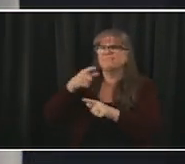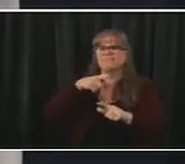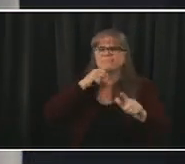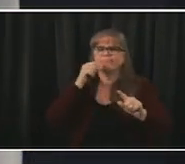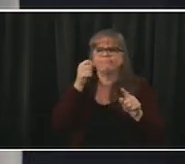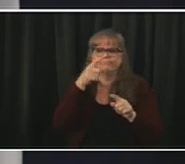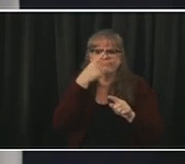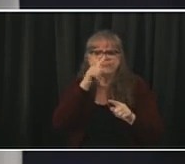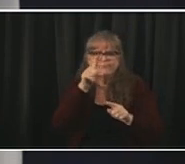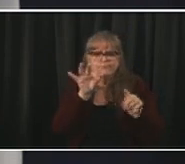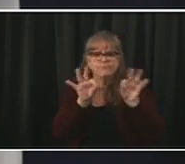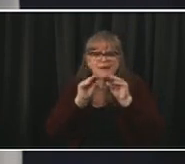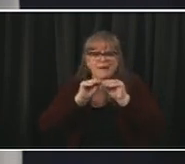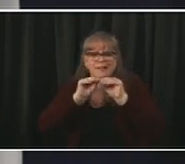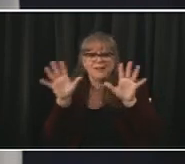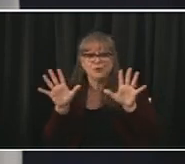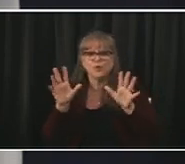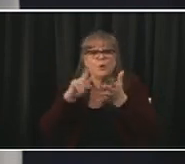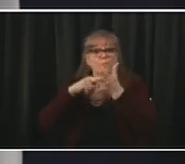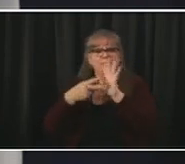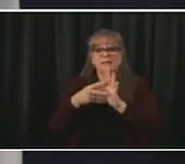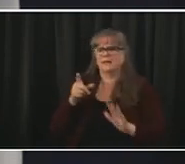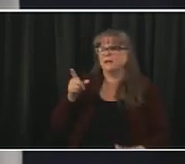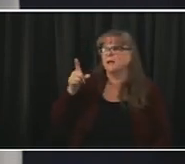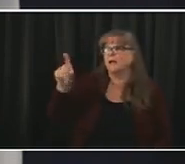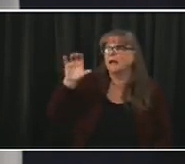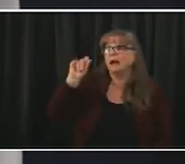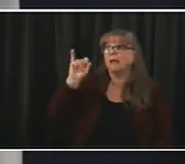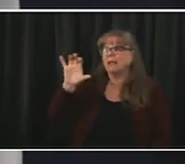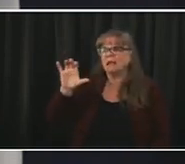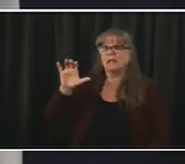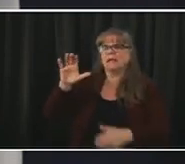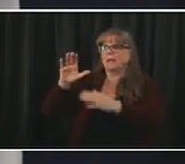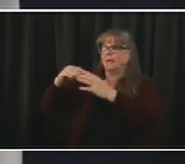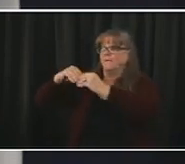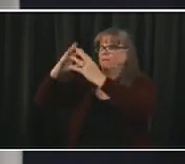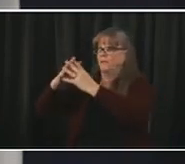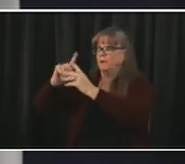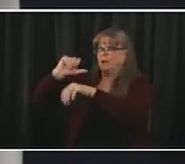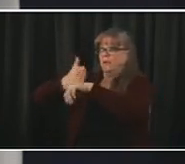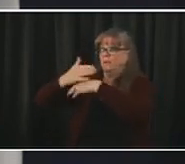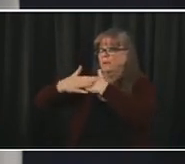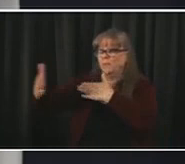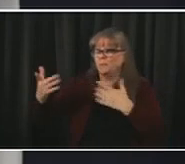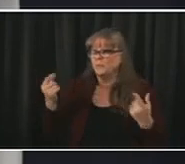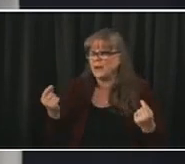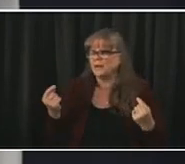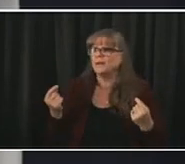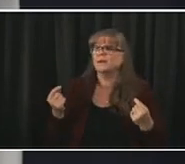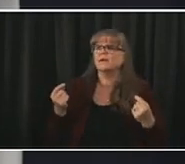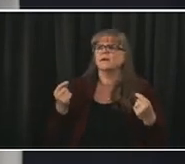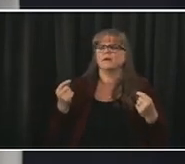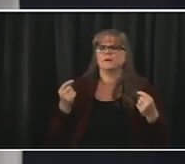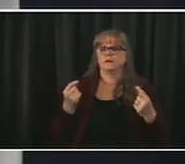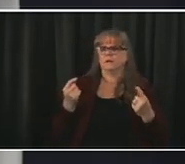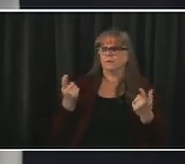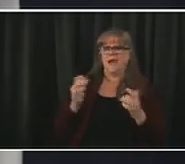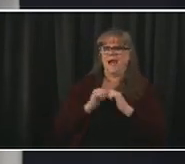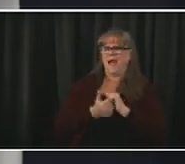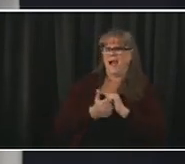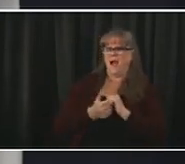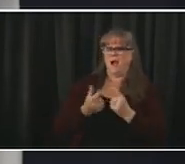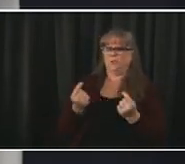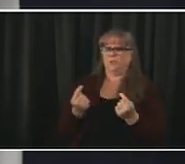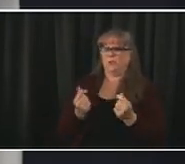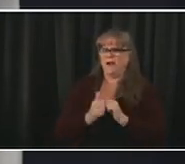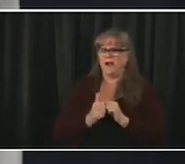this weekend, and for those that still haven't been able to get an appointment? And this is what's frustrating. Just because you're eligible